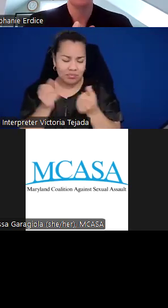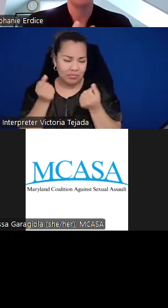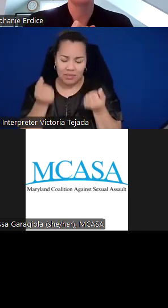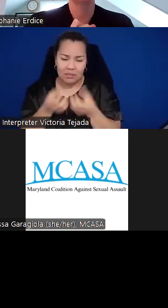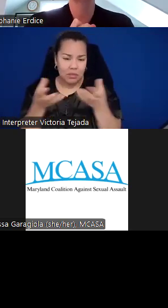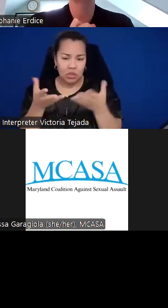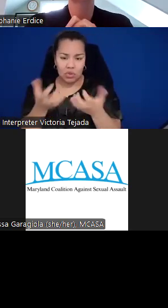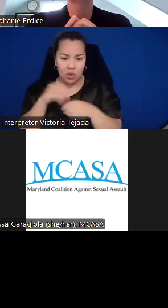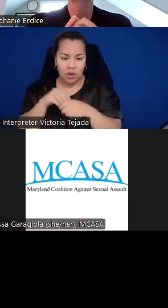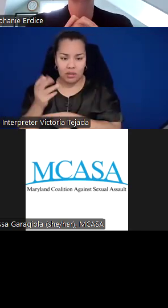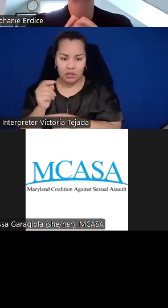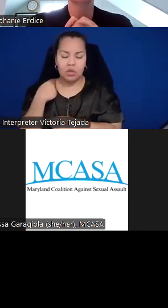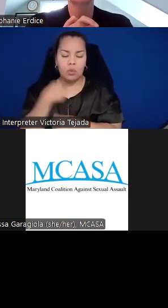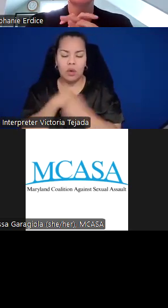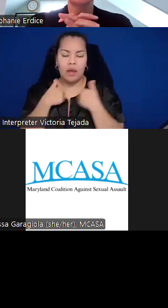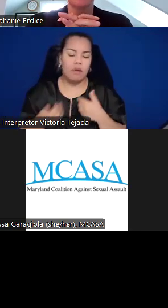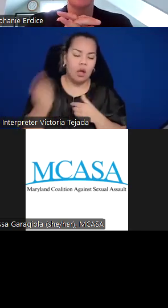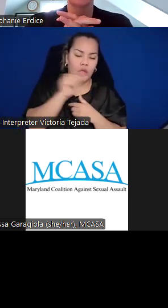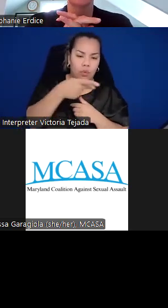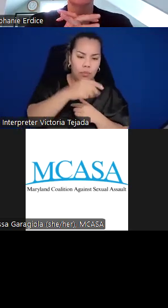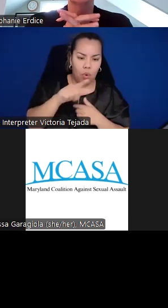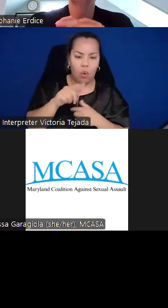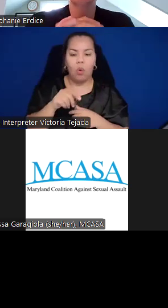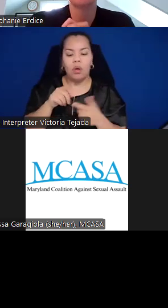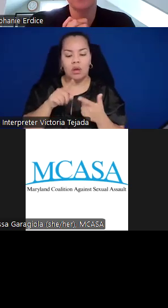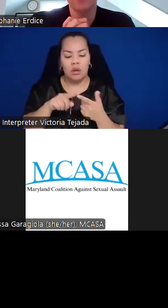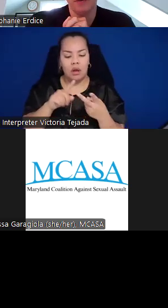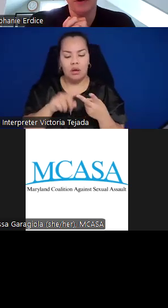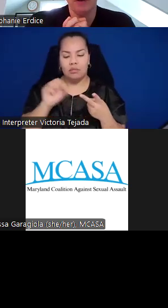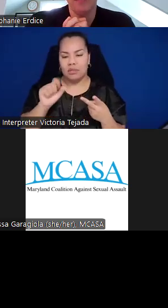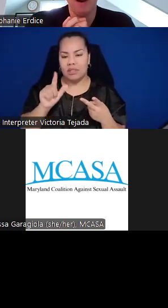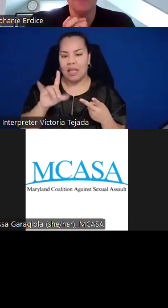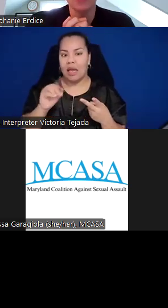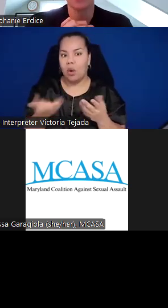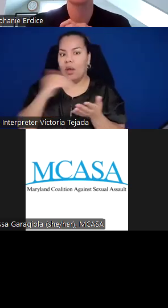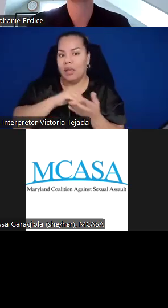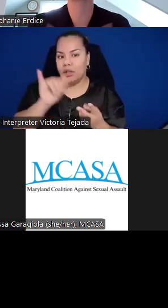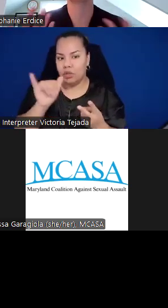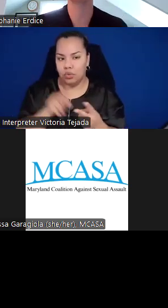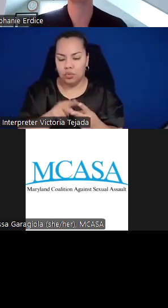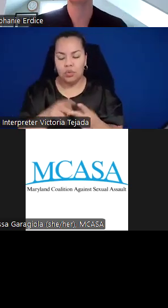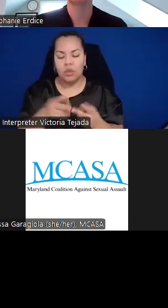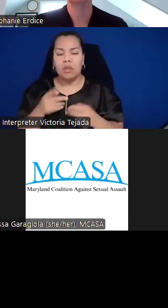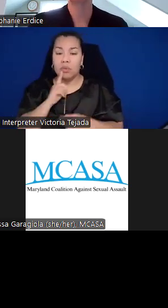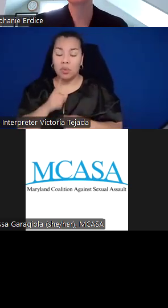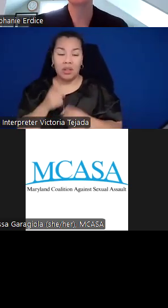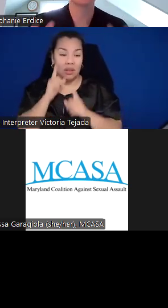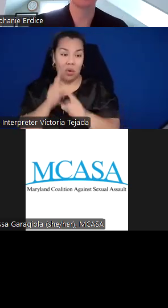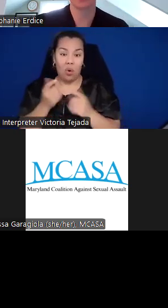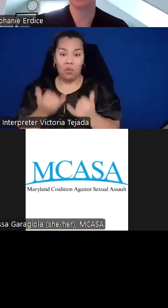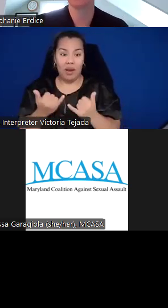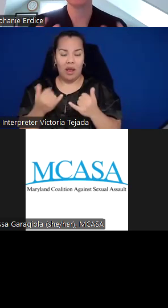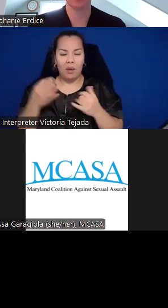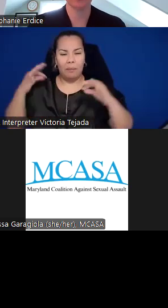Slido. So I think these are really, we can really benefit from learning from each other and what we do